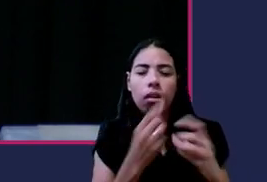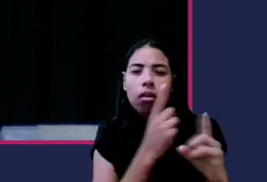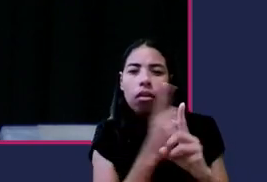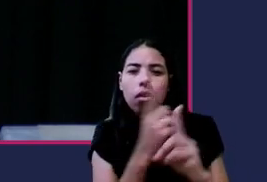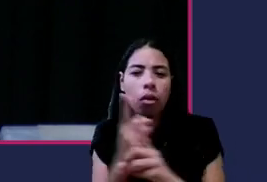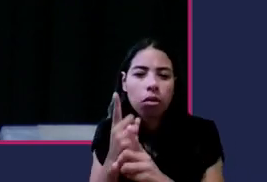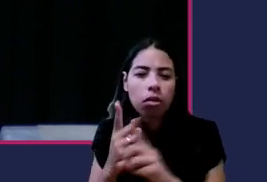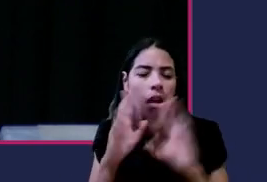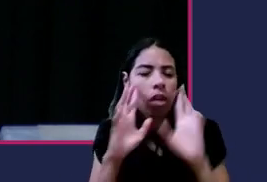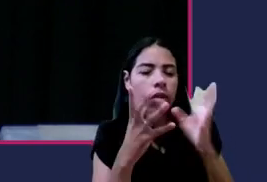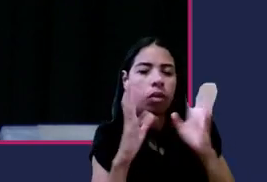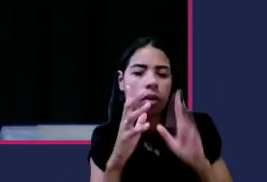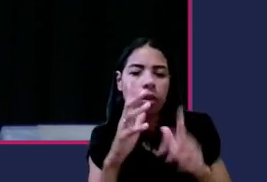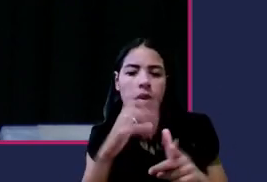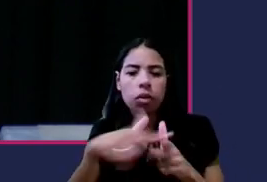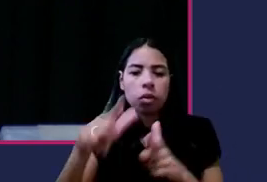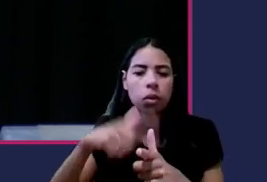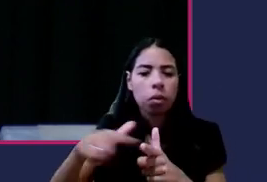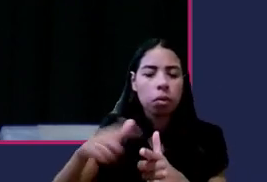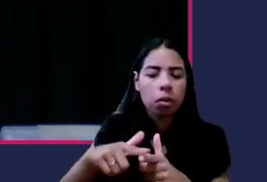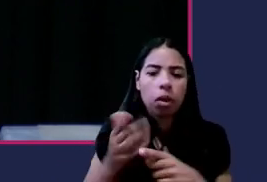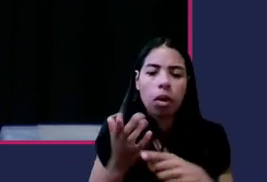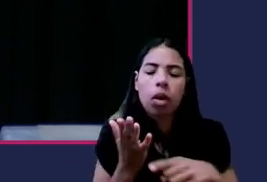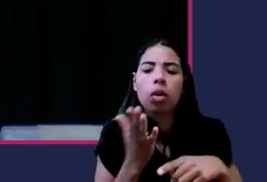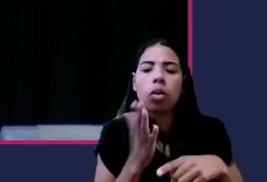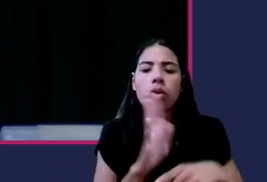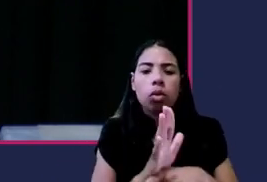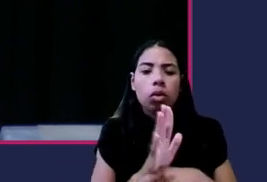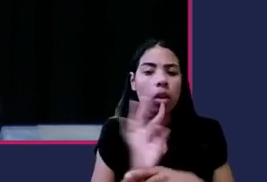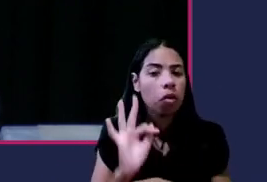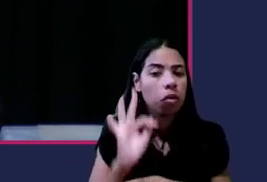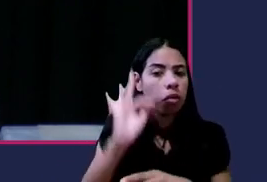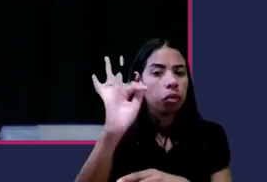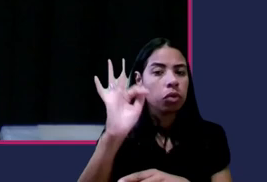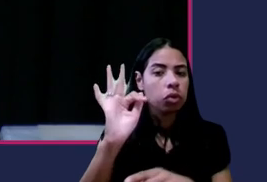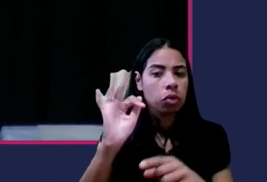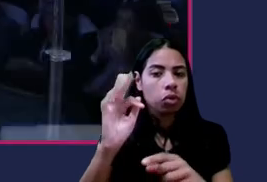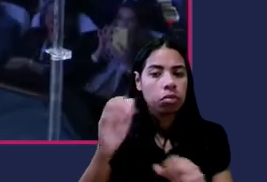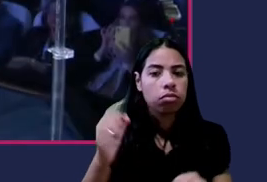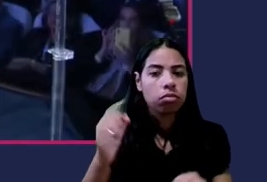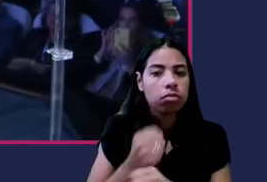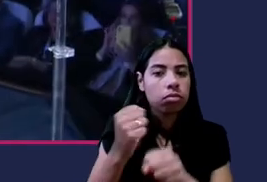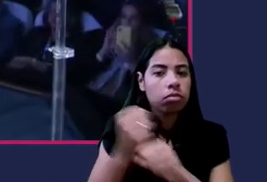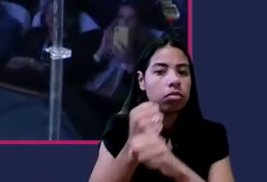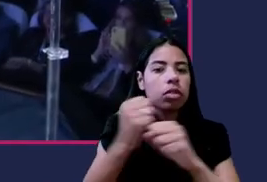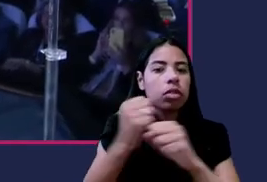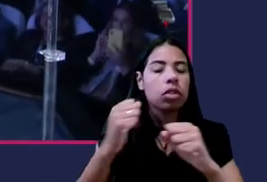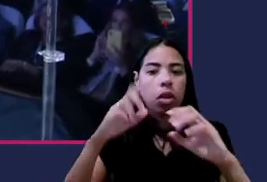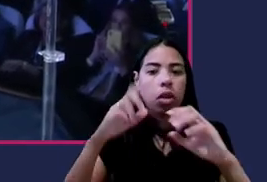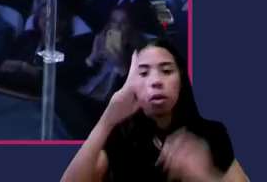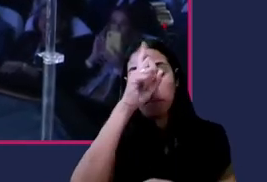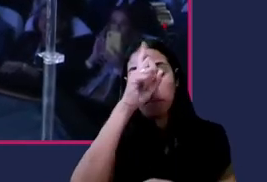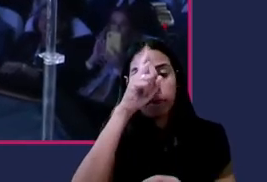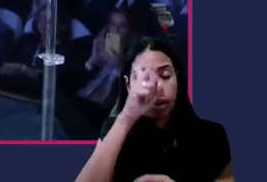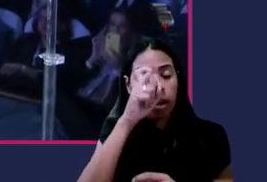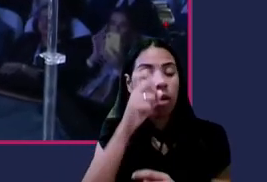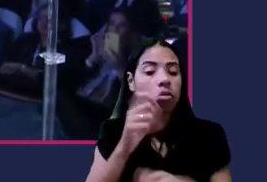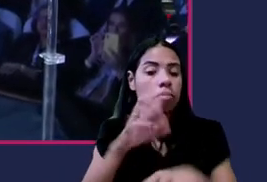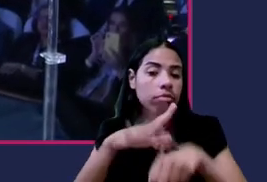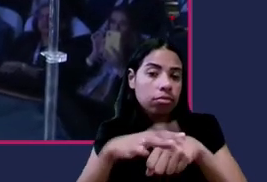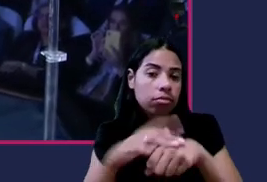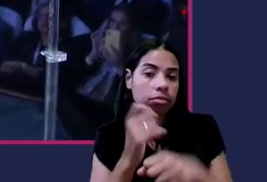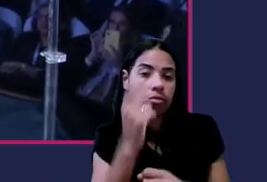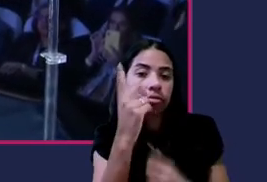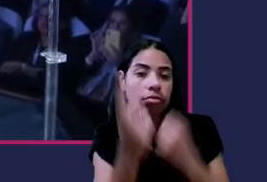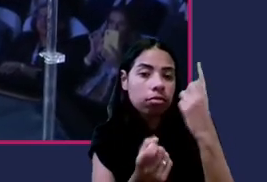answers, opening a path that will turn the first hospital for rare